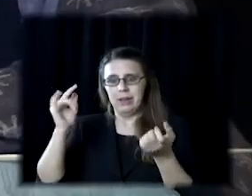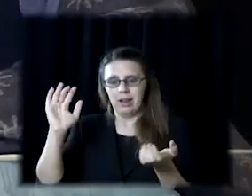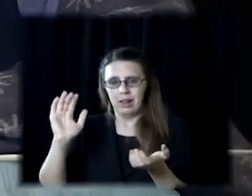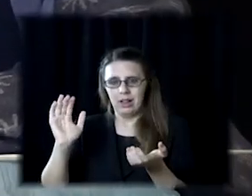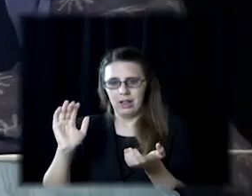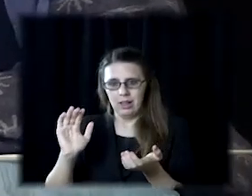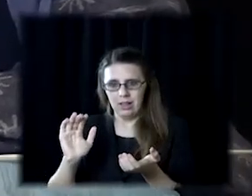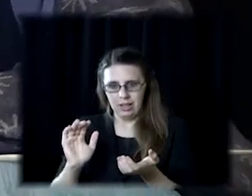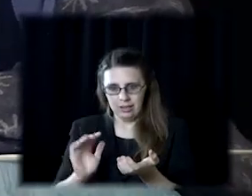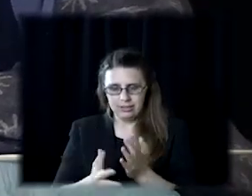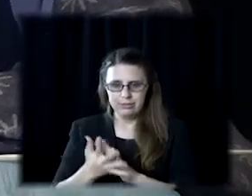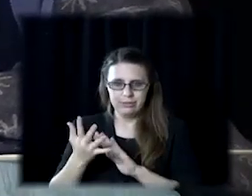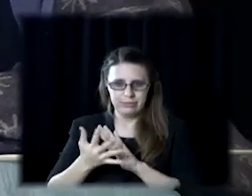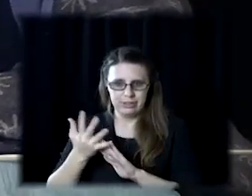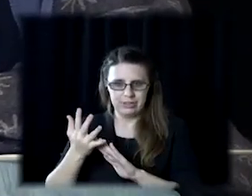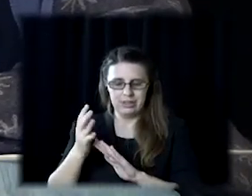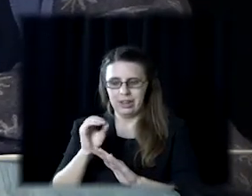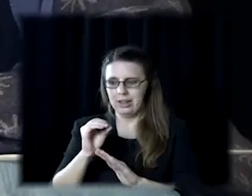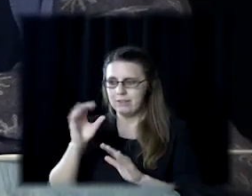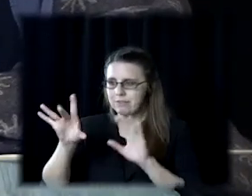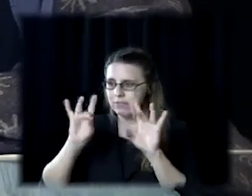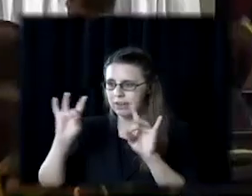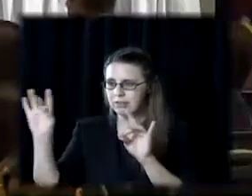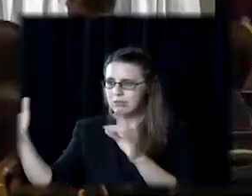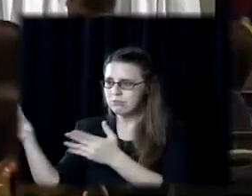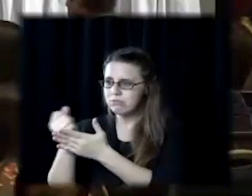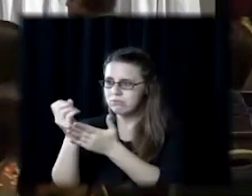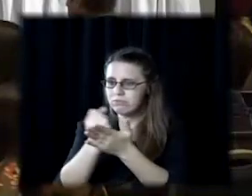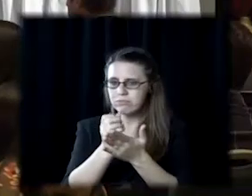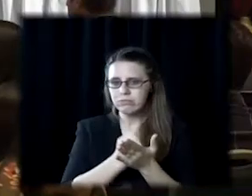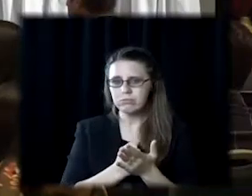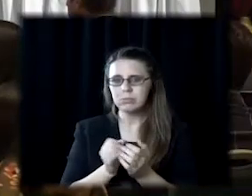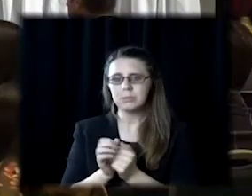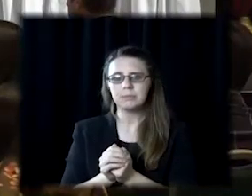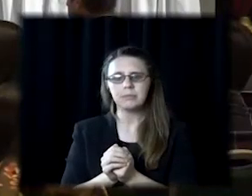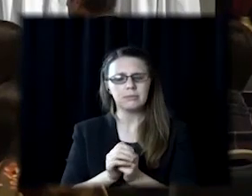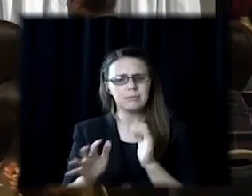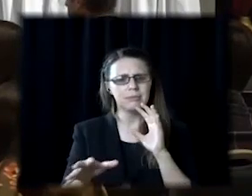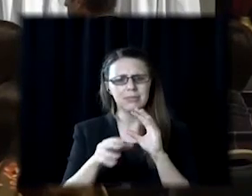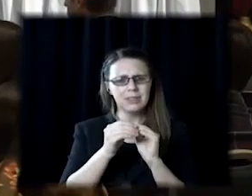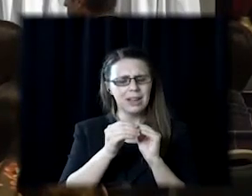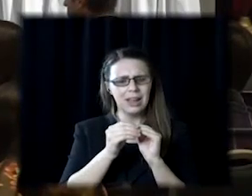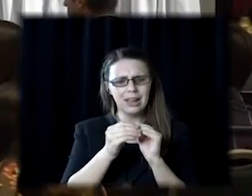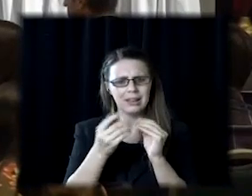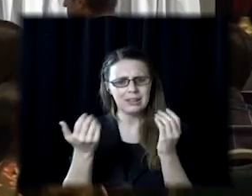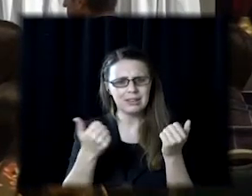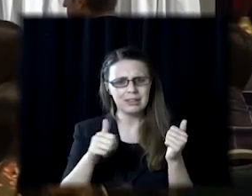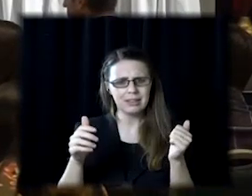revenues. Do we have anything to add regarding the Jones Act?